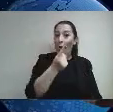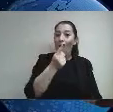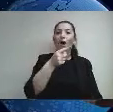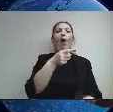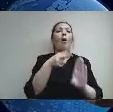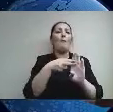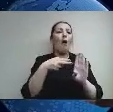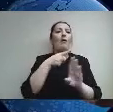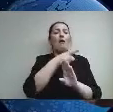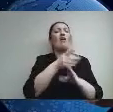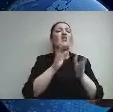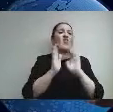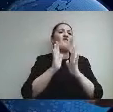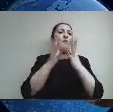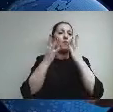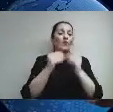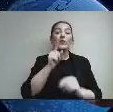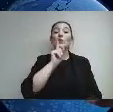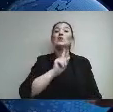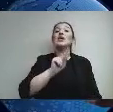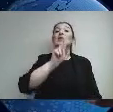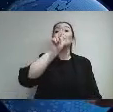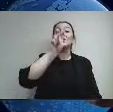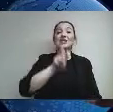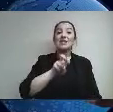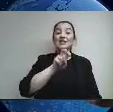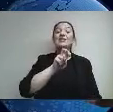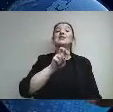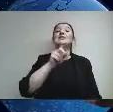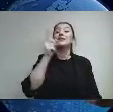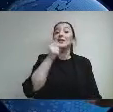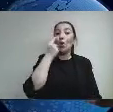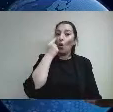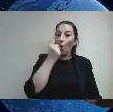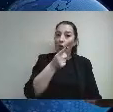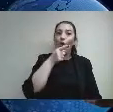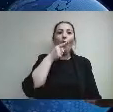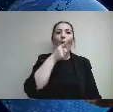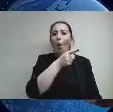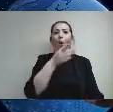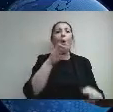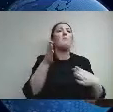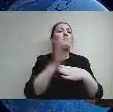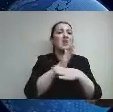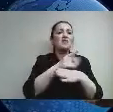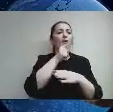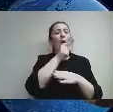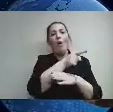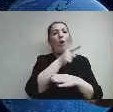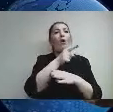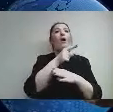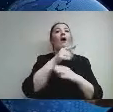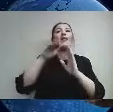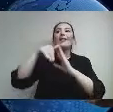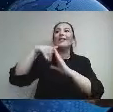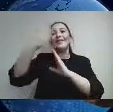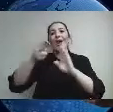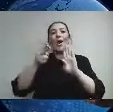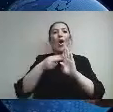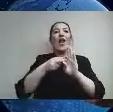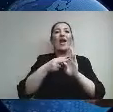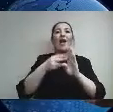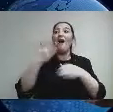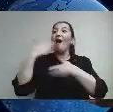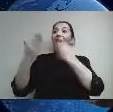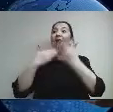And like 78% of us recommend the brand to other people. So the recommendation rates are